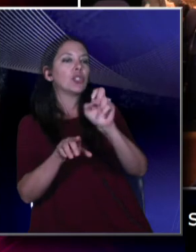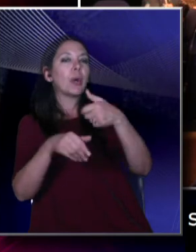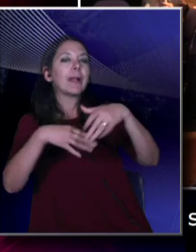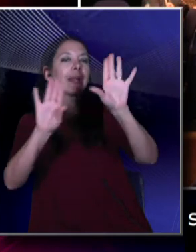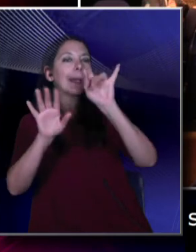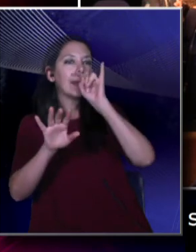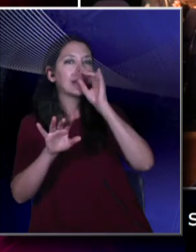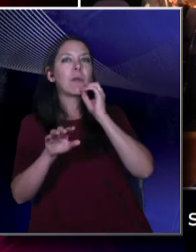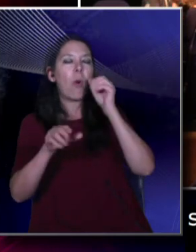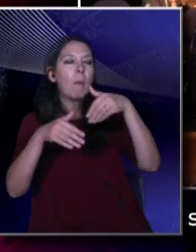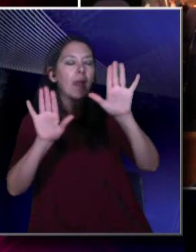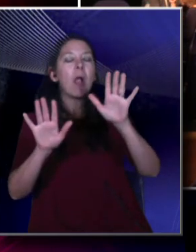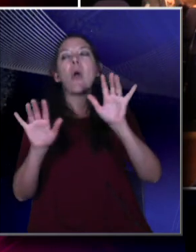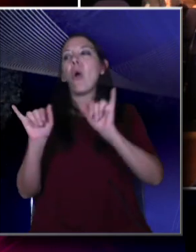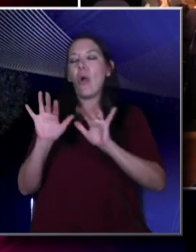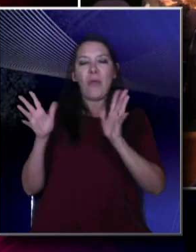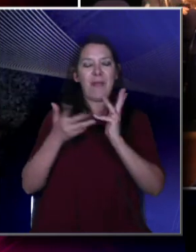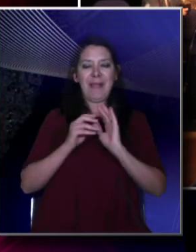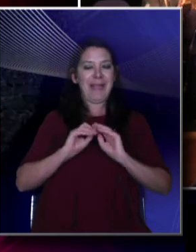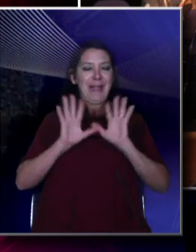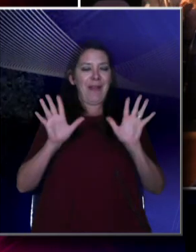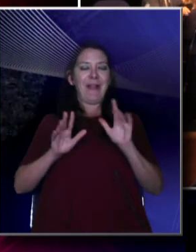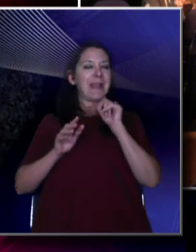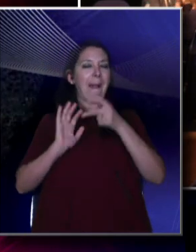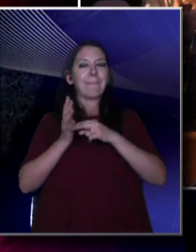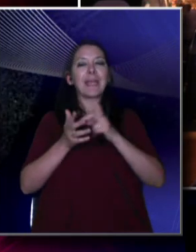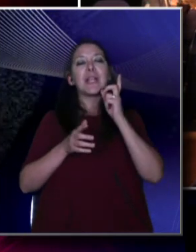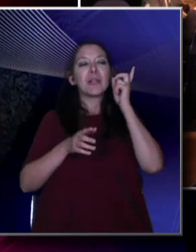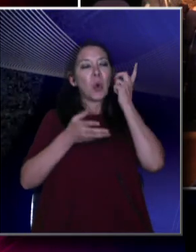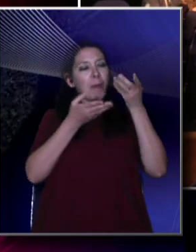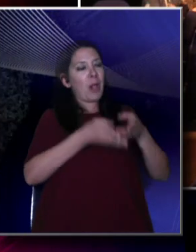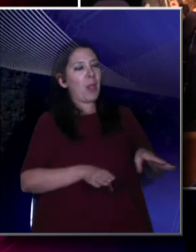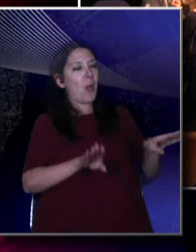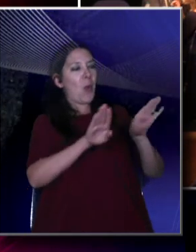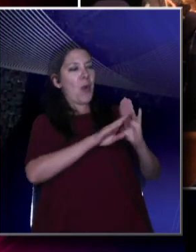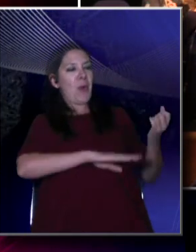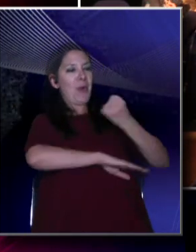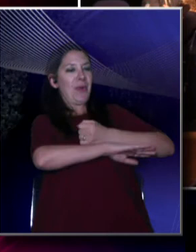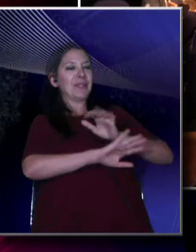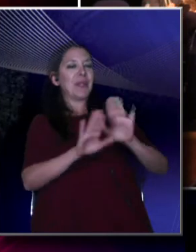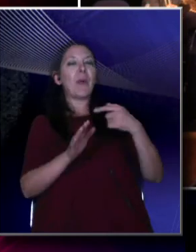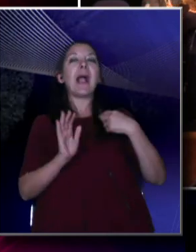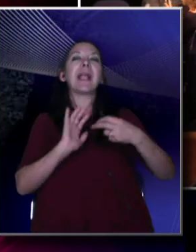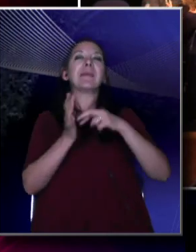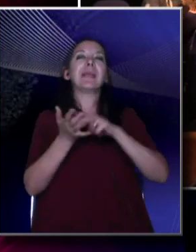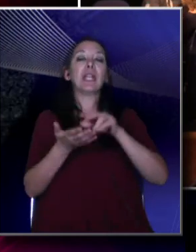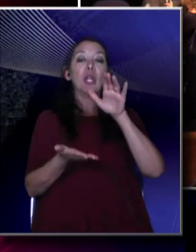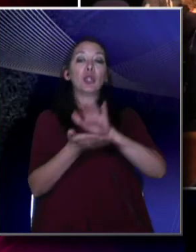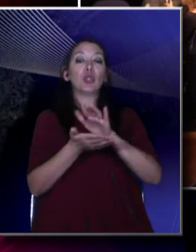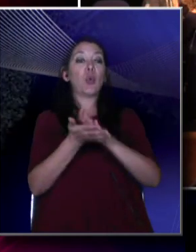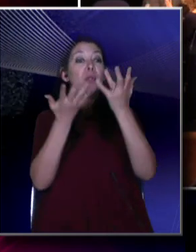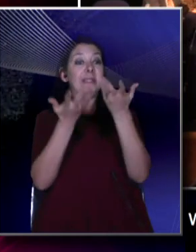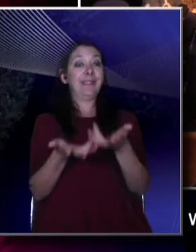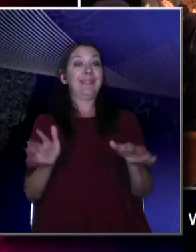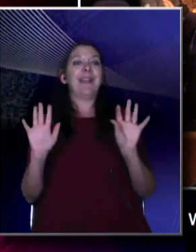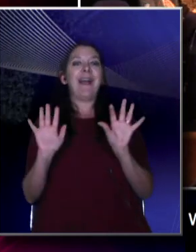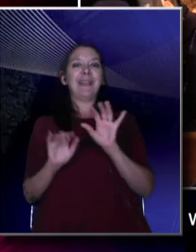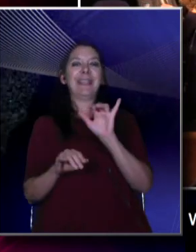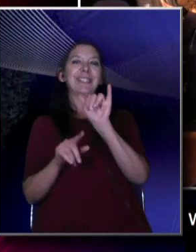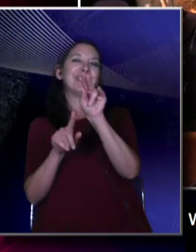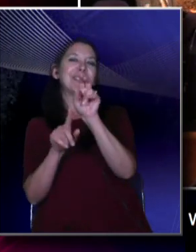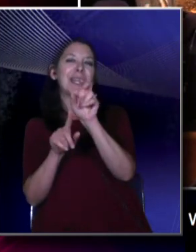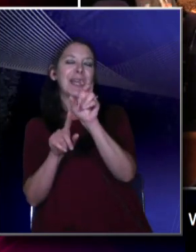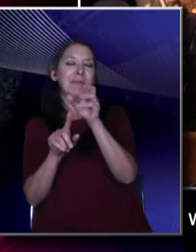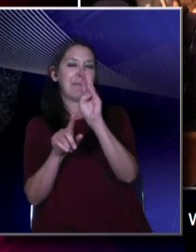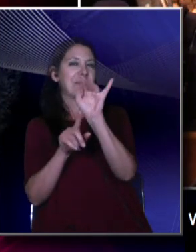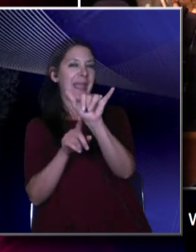to the the interpretation. interpretation. I just want, like, I keep saying it Yes, over I'm and sorry. over. Correction to the interpretation. School will be ending in June. They'll be on summer break,